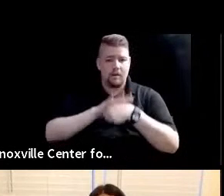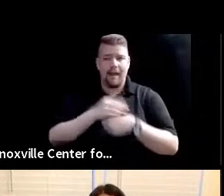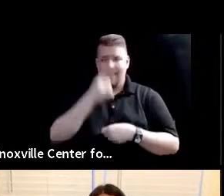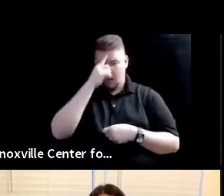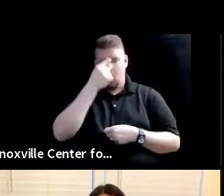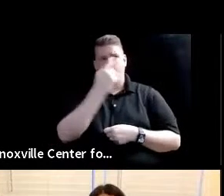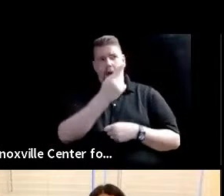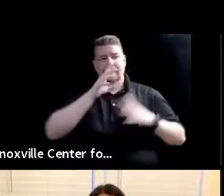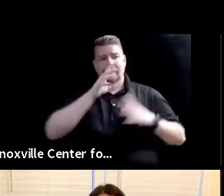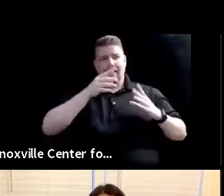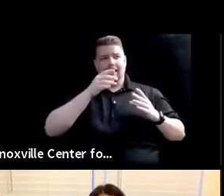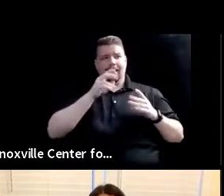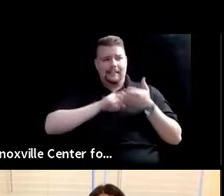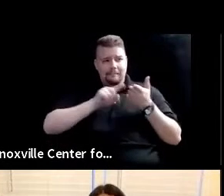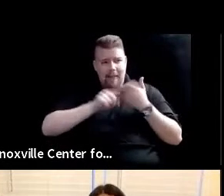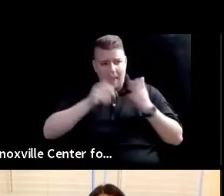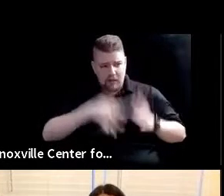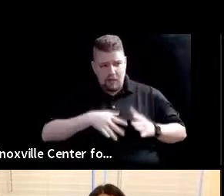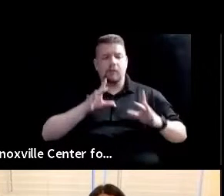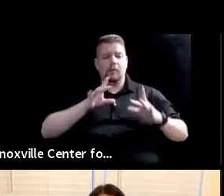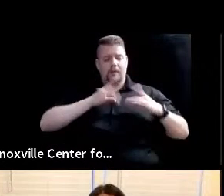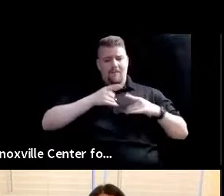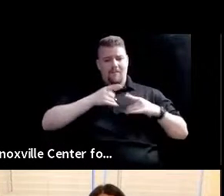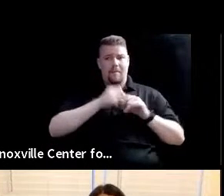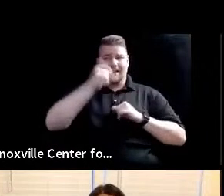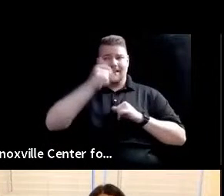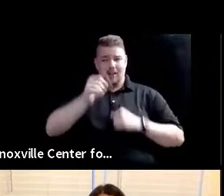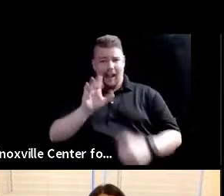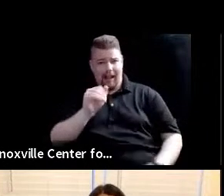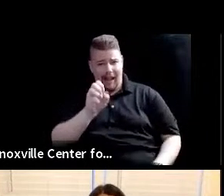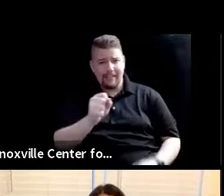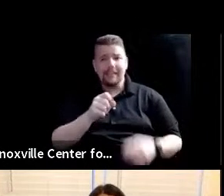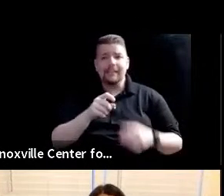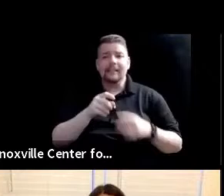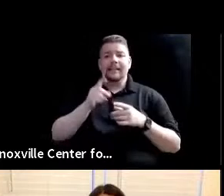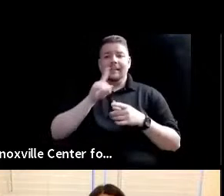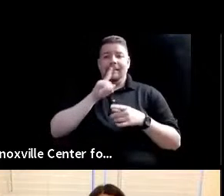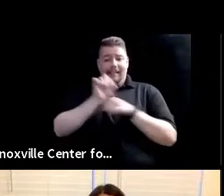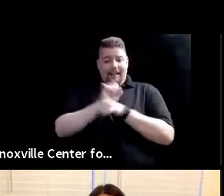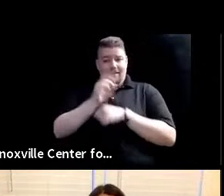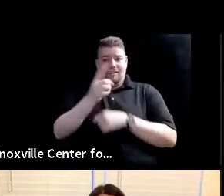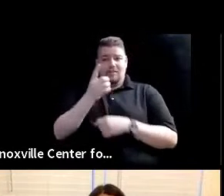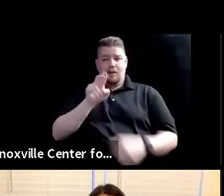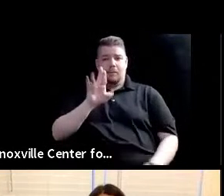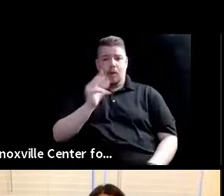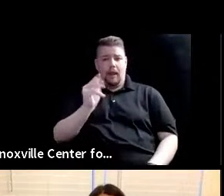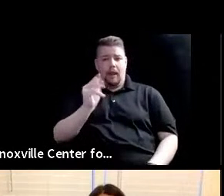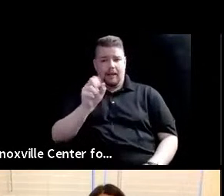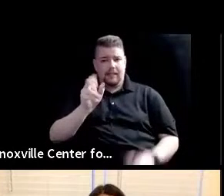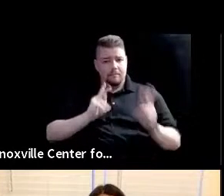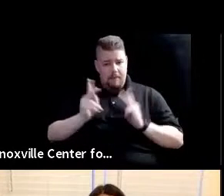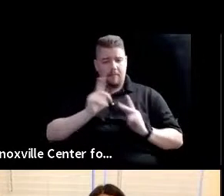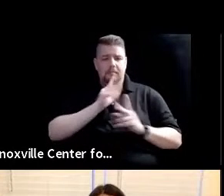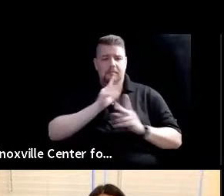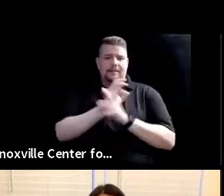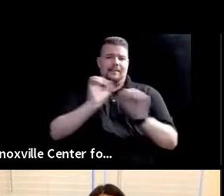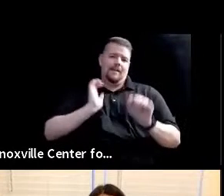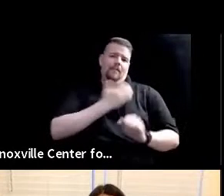who may have gotten COVID from another case, but even Dr. Buchanan's people have been safe and healthy in our restaurants.